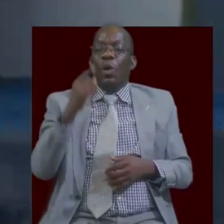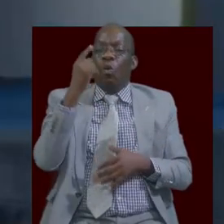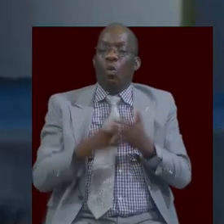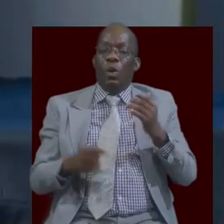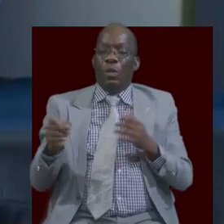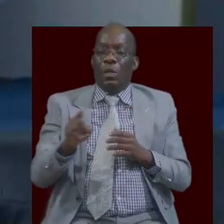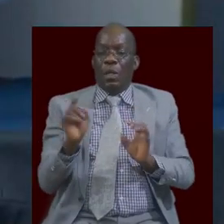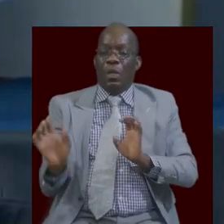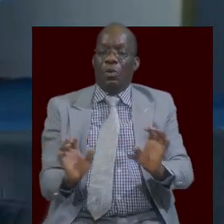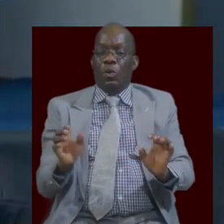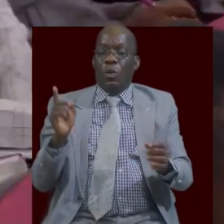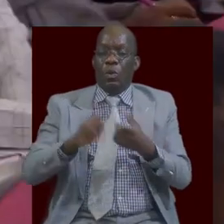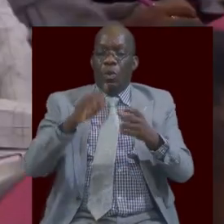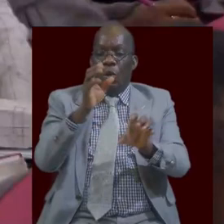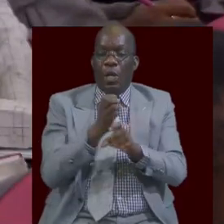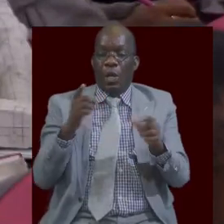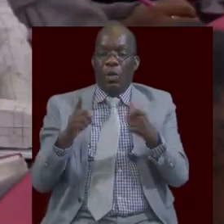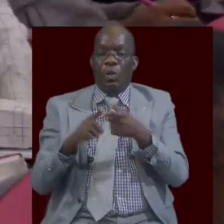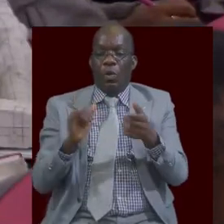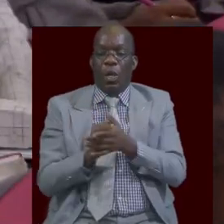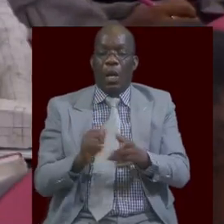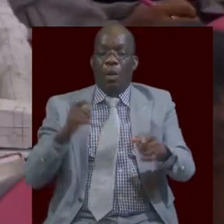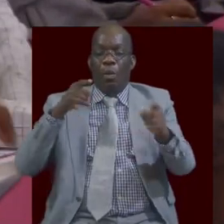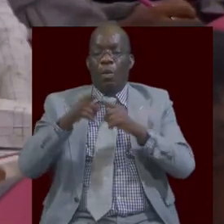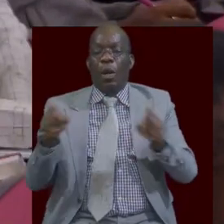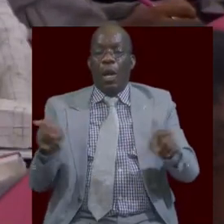where they are. And as you climb